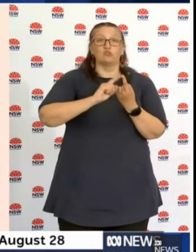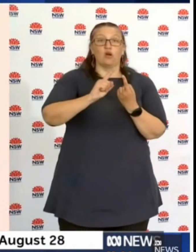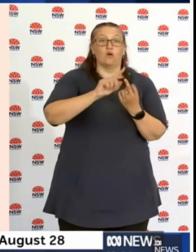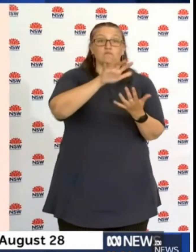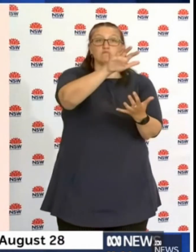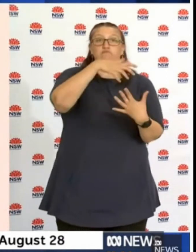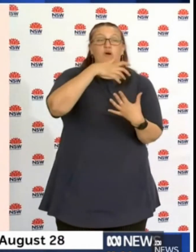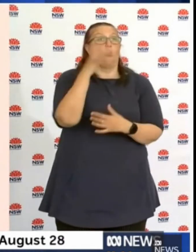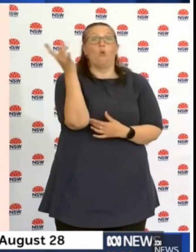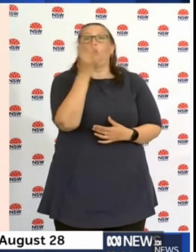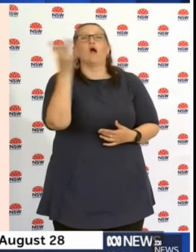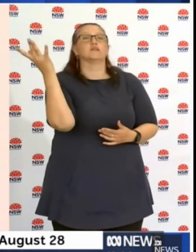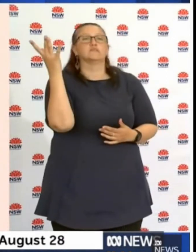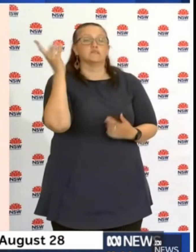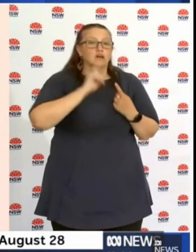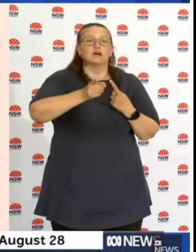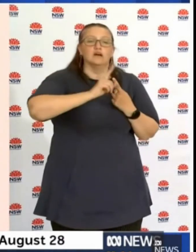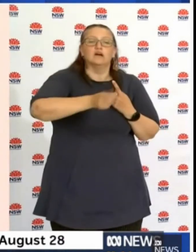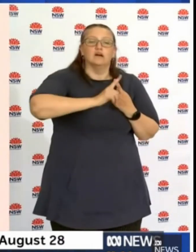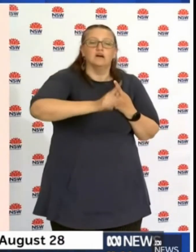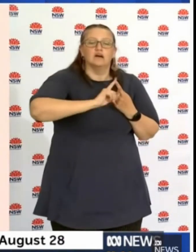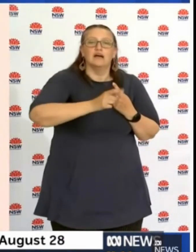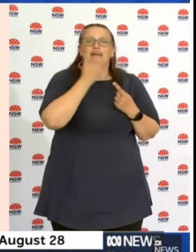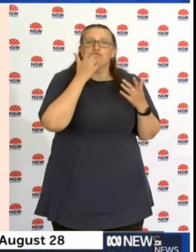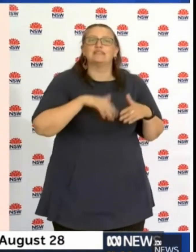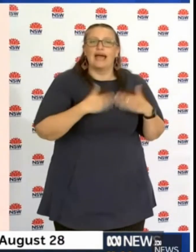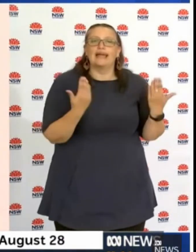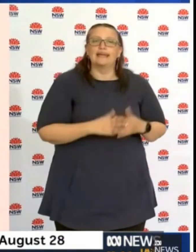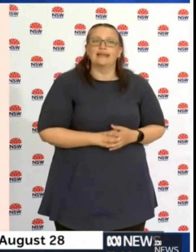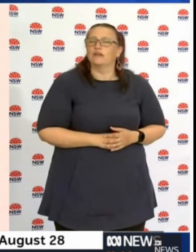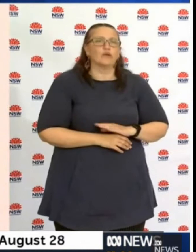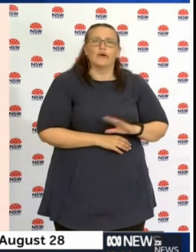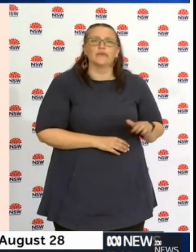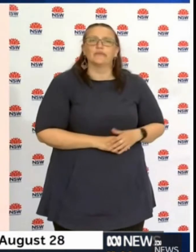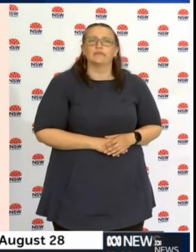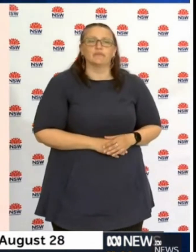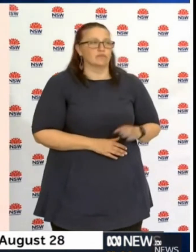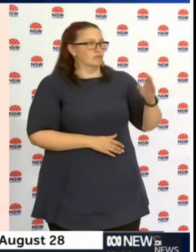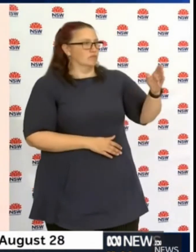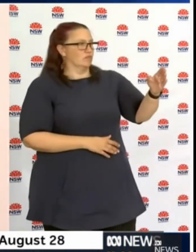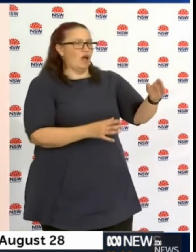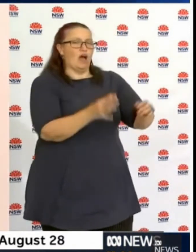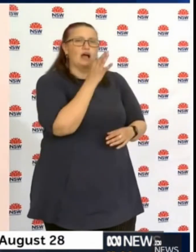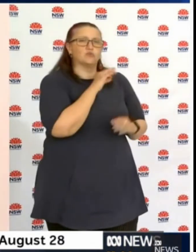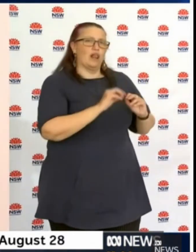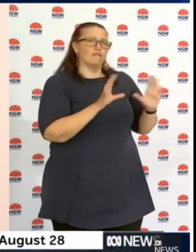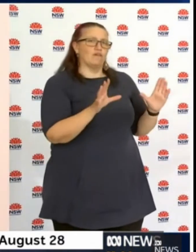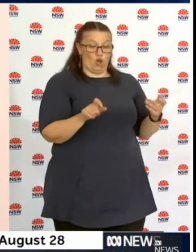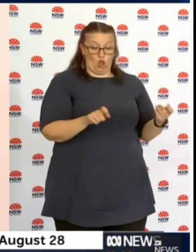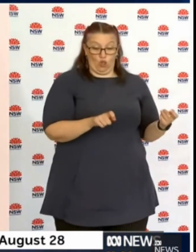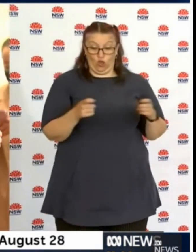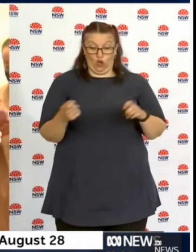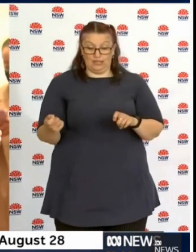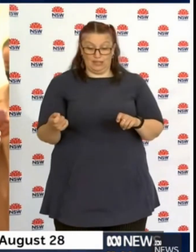activity, then we've really broken that chain of transmission. Do you think there's a difference between what you're saying about lockdowns and the fact that the lockdown is in